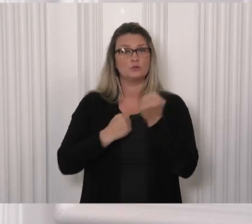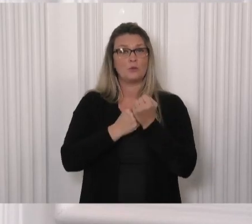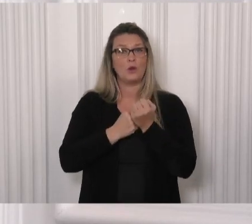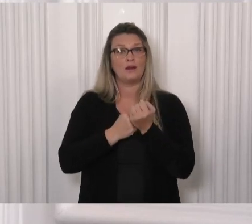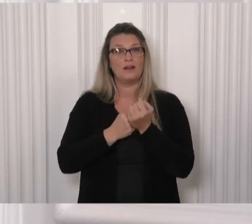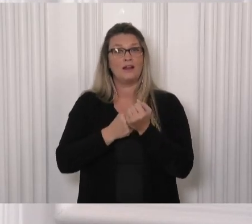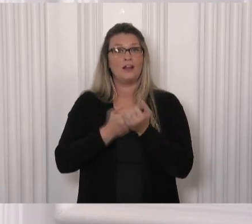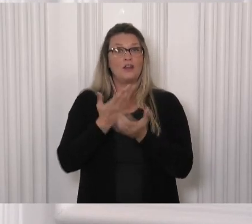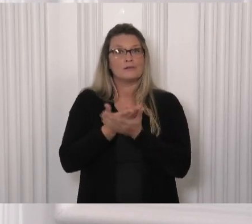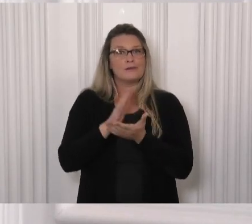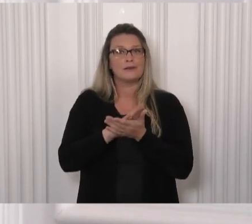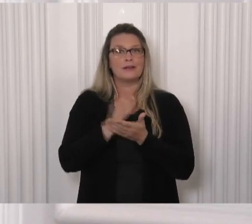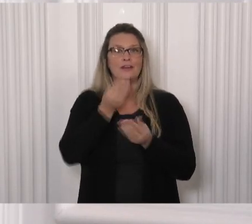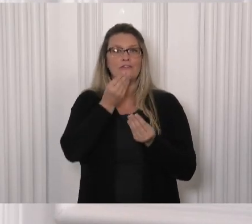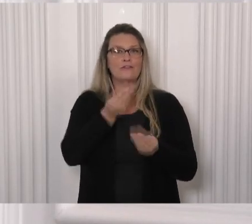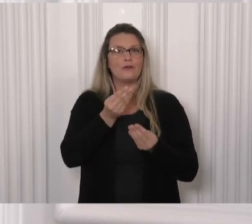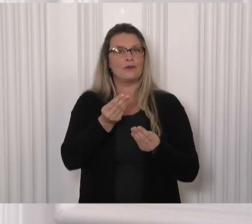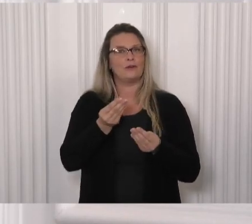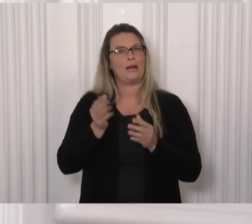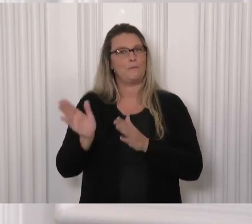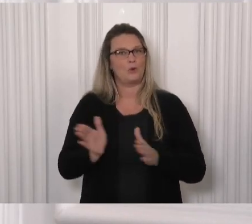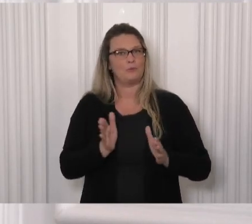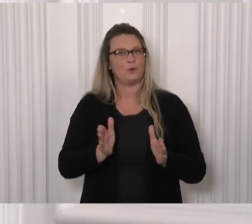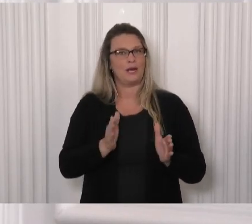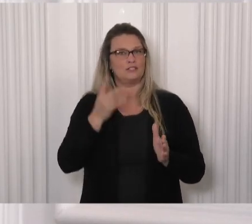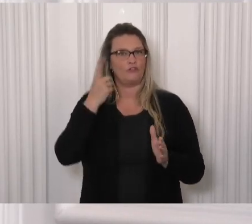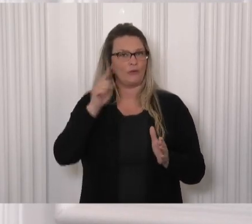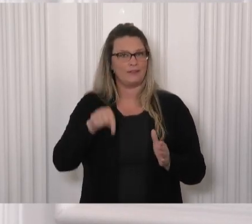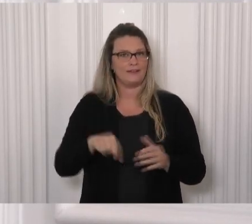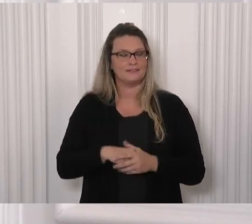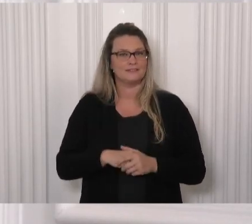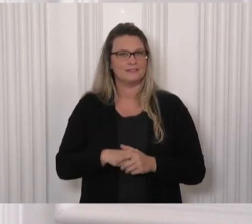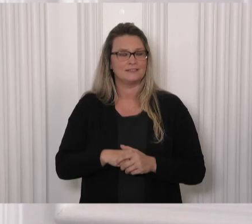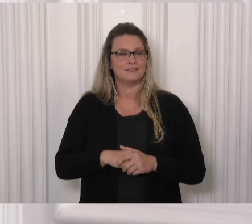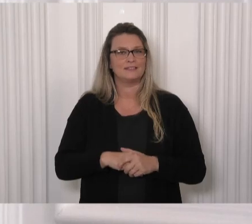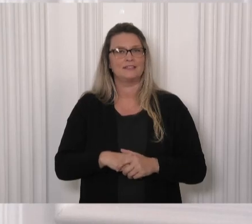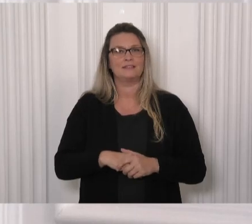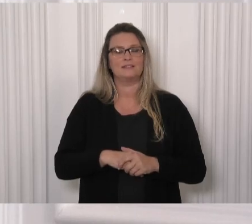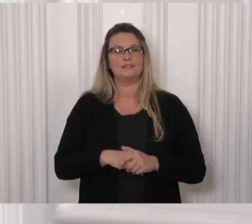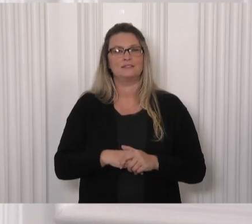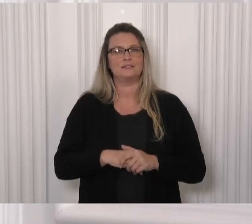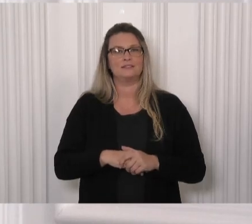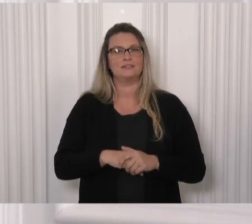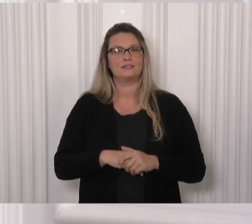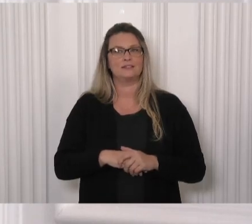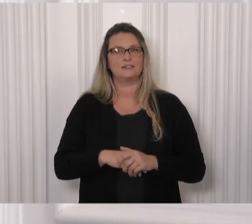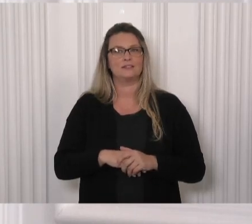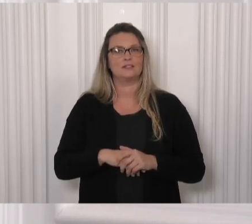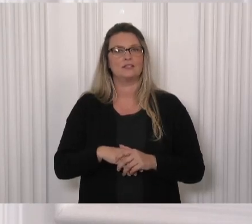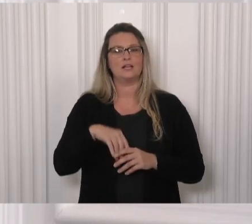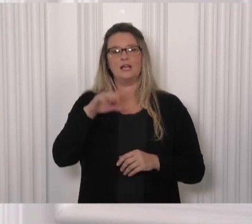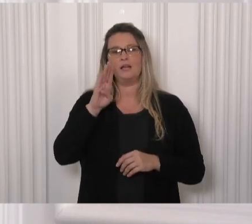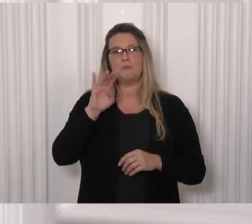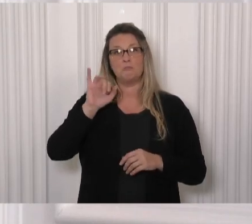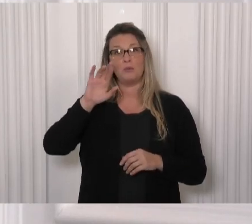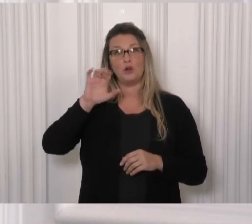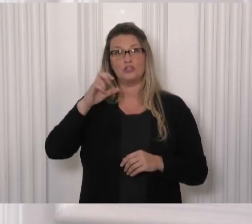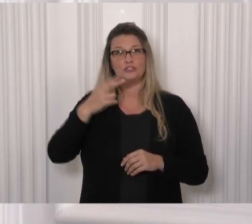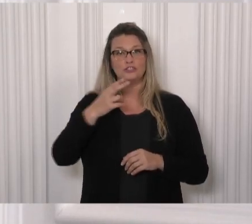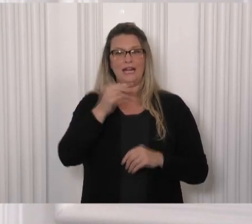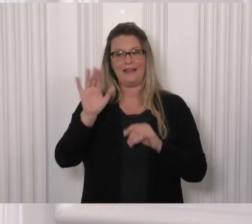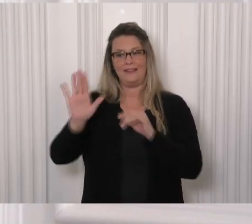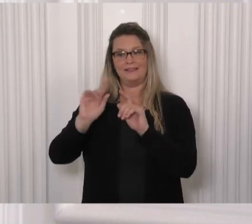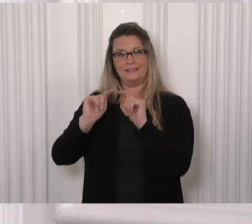preparation piece of this, which will help us. What Secretary Burt or Superintendent Birch and the team are working on now